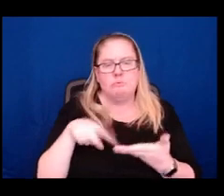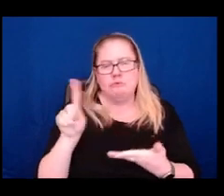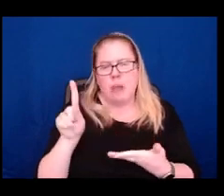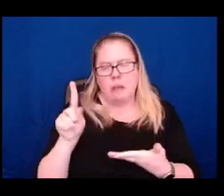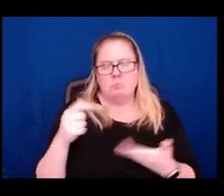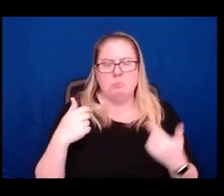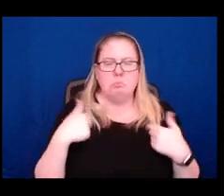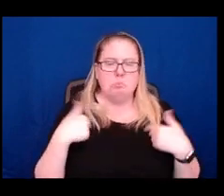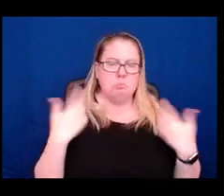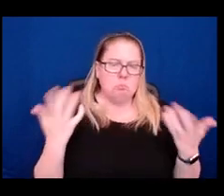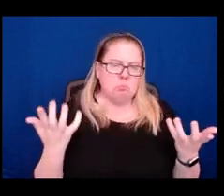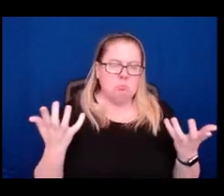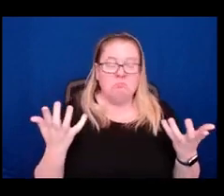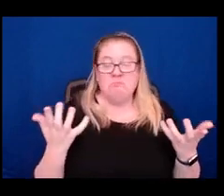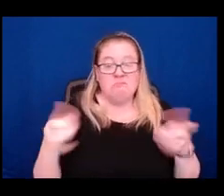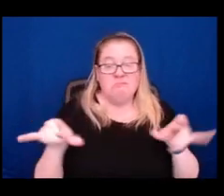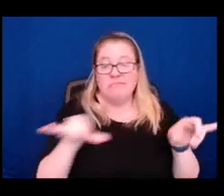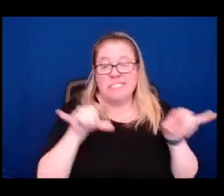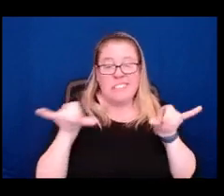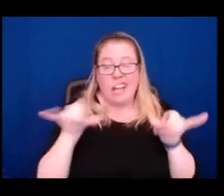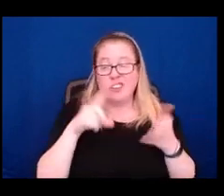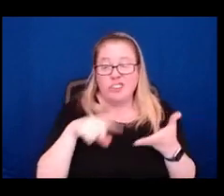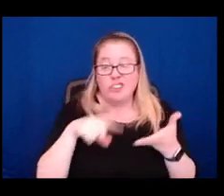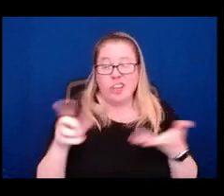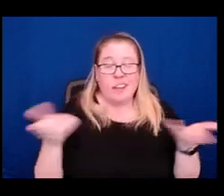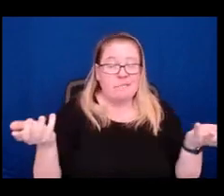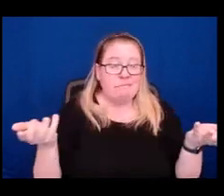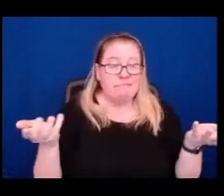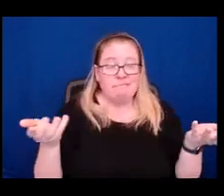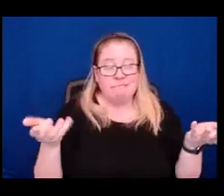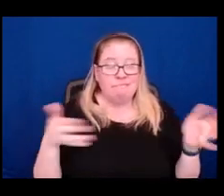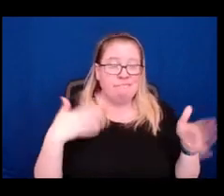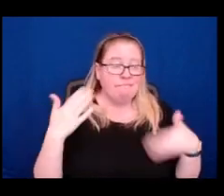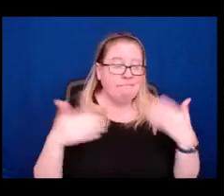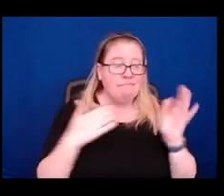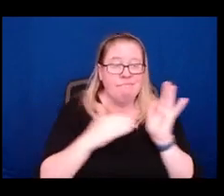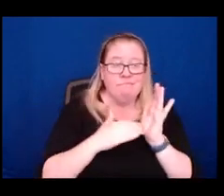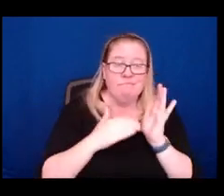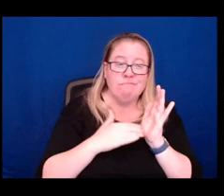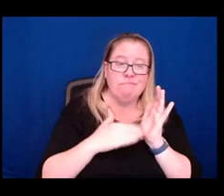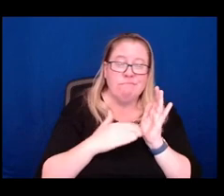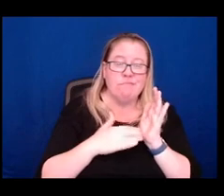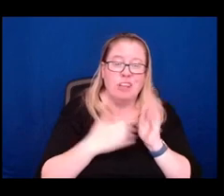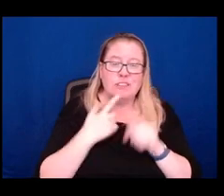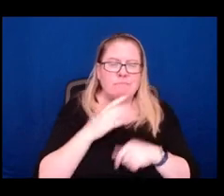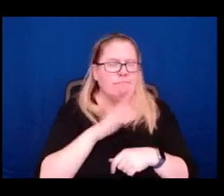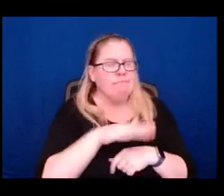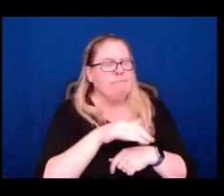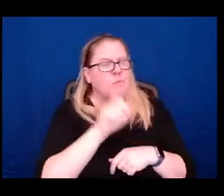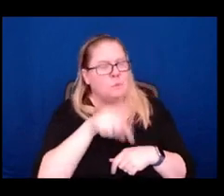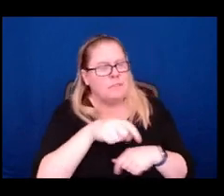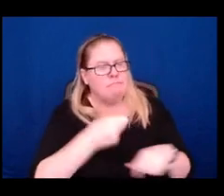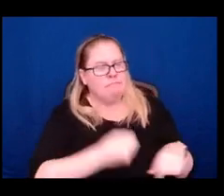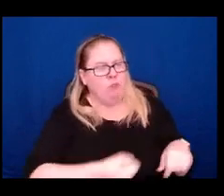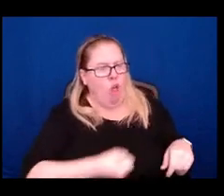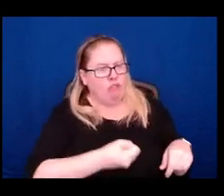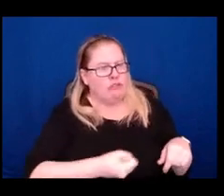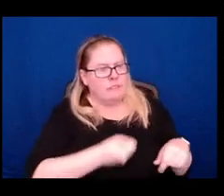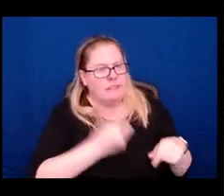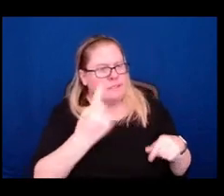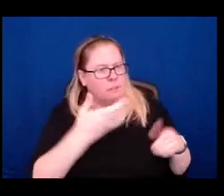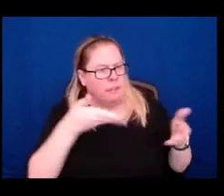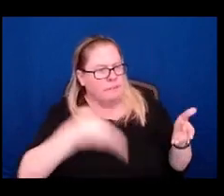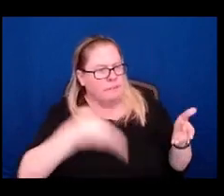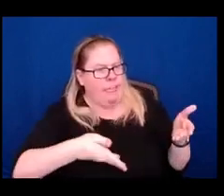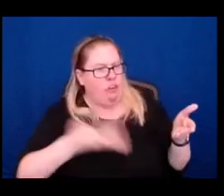annual, and it was pretty standard. And my doctor says, we need to do like an ultrasound